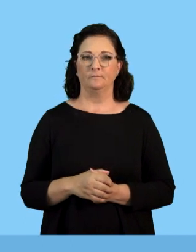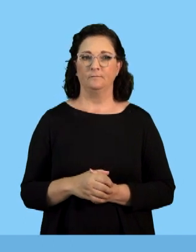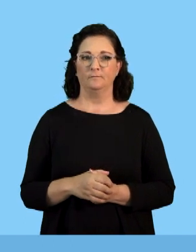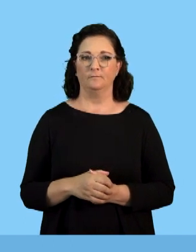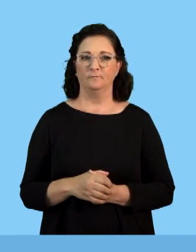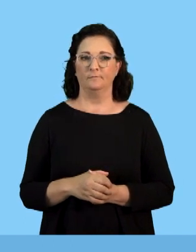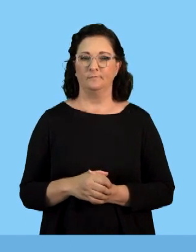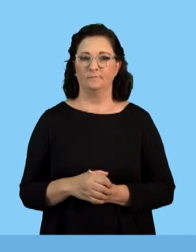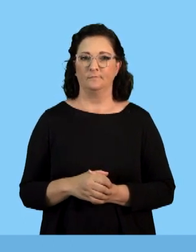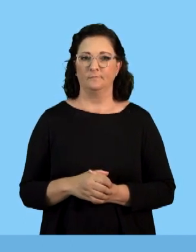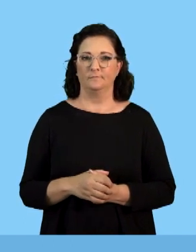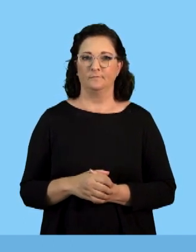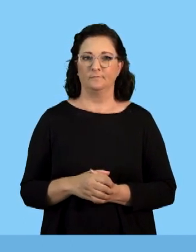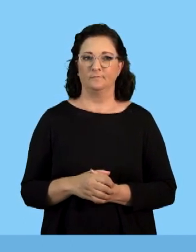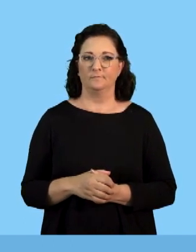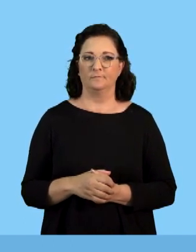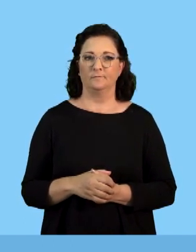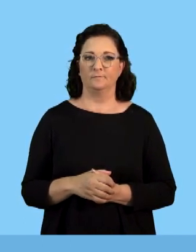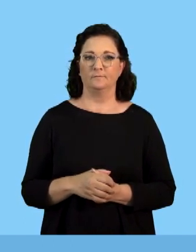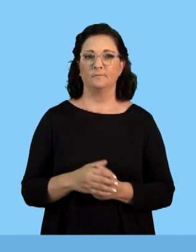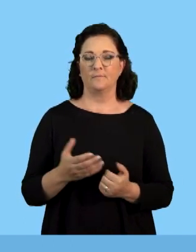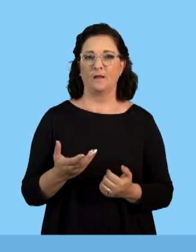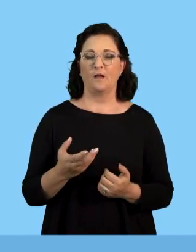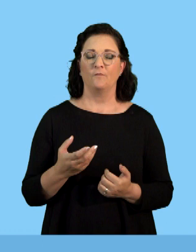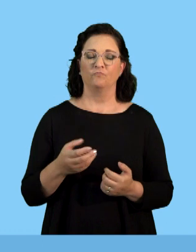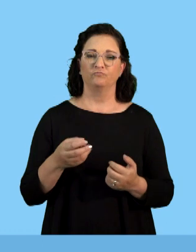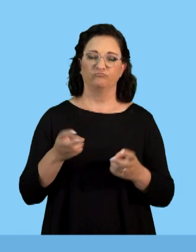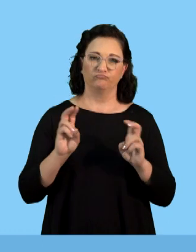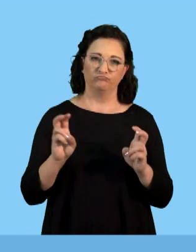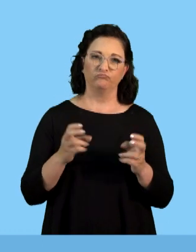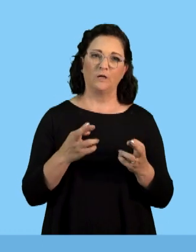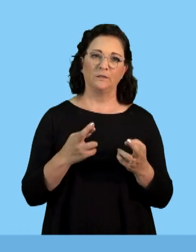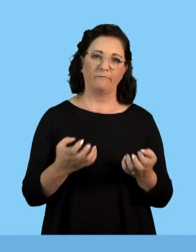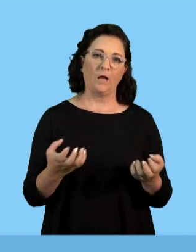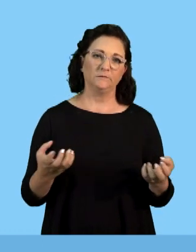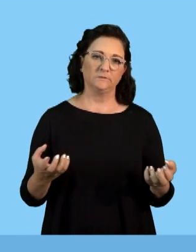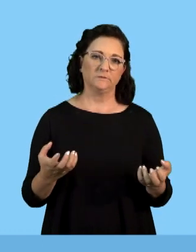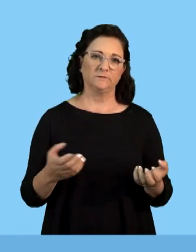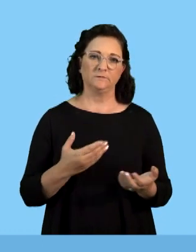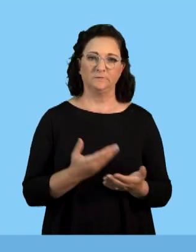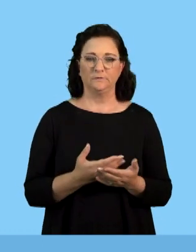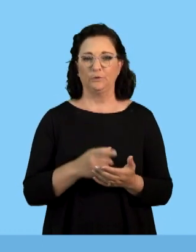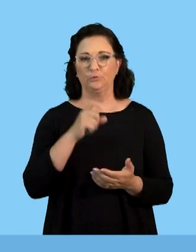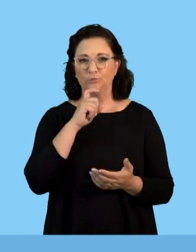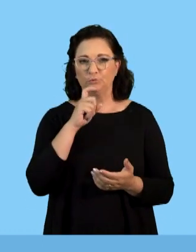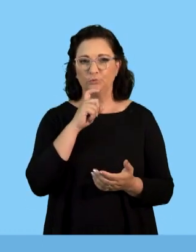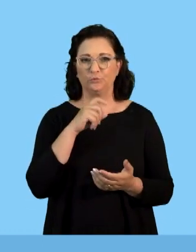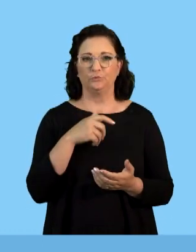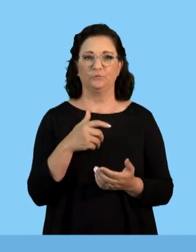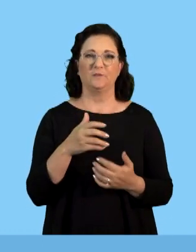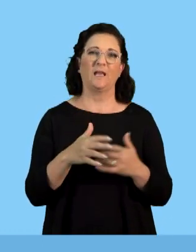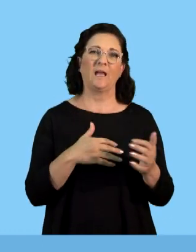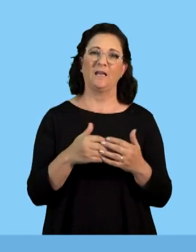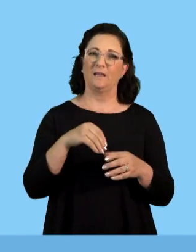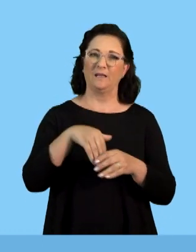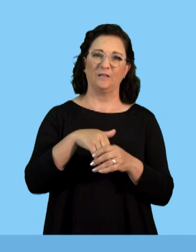LEDs are widely used electronic devices. We do know that we use them widely at home or